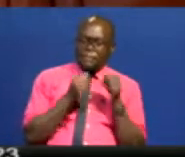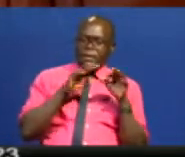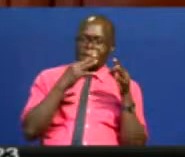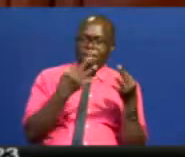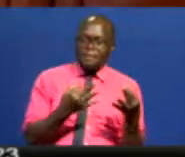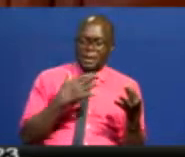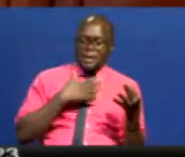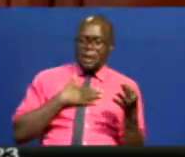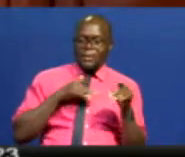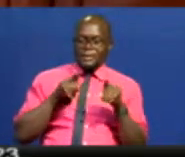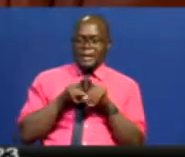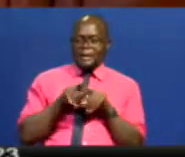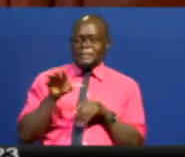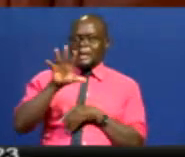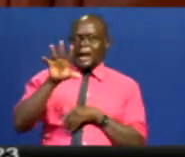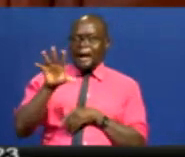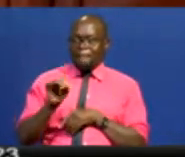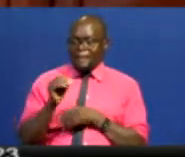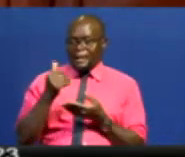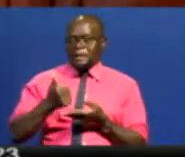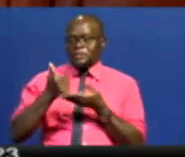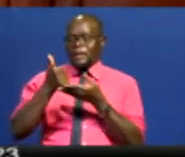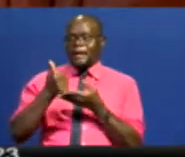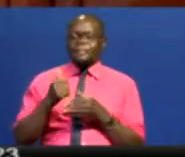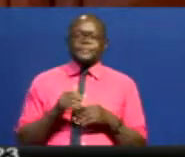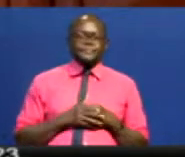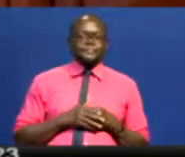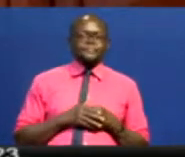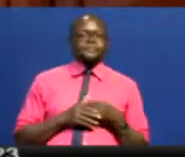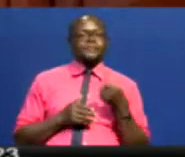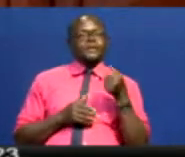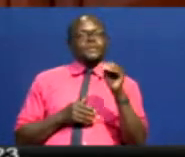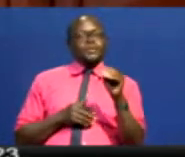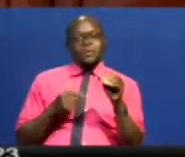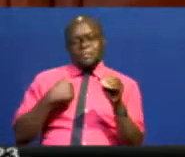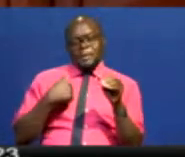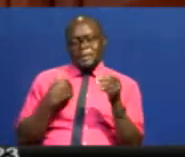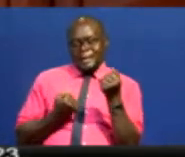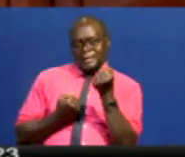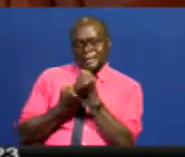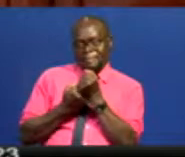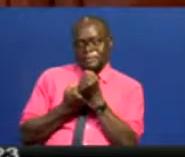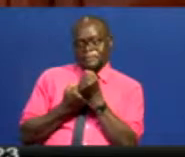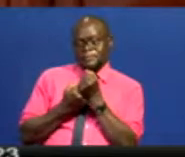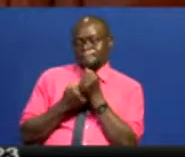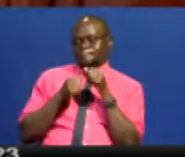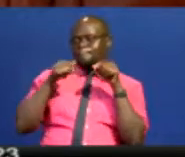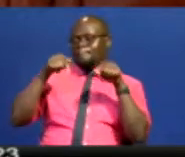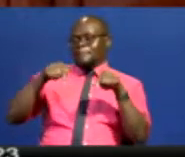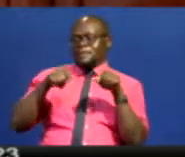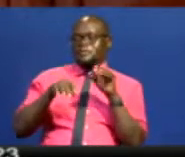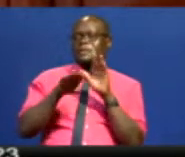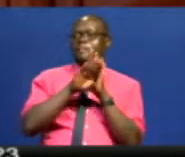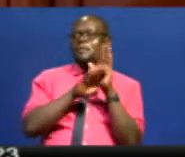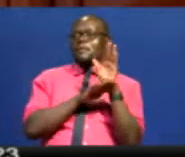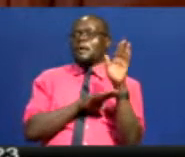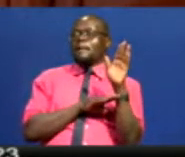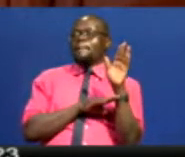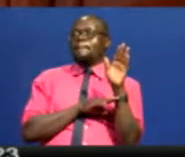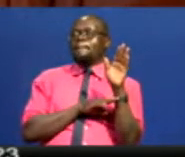kama Afrika tuweze kuwasaidia. Kwa hiyo Mheshimiwa Spika, mimi naunga mjadala huu wa leo, nasema